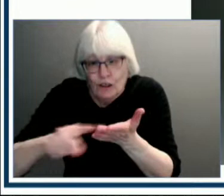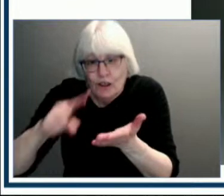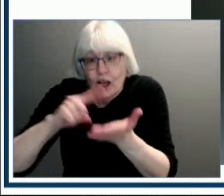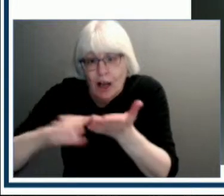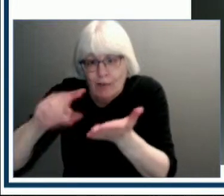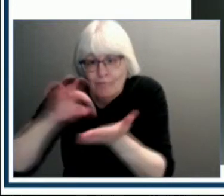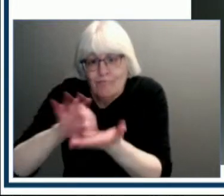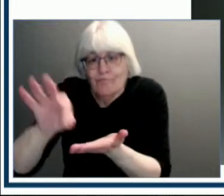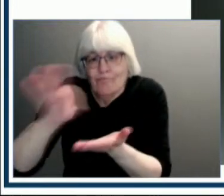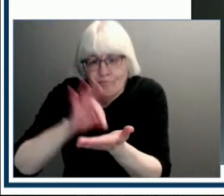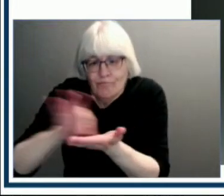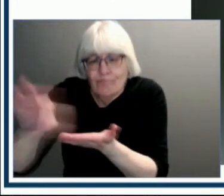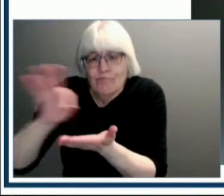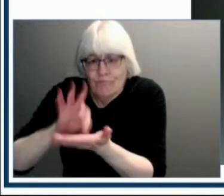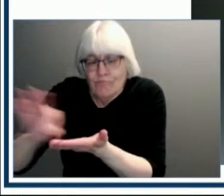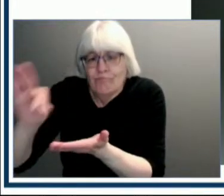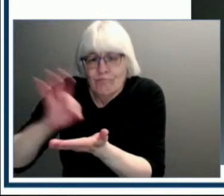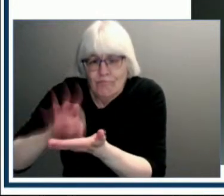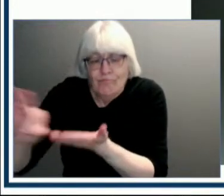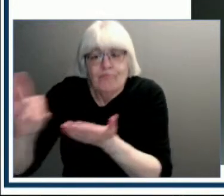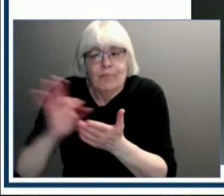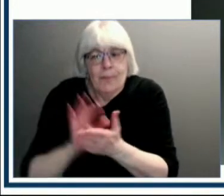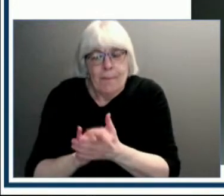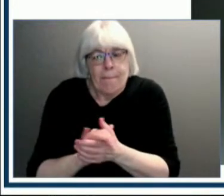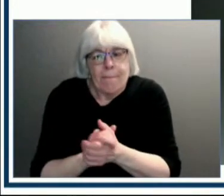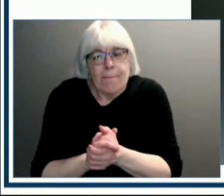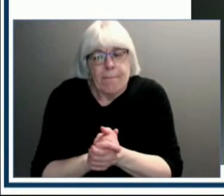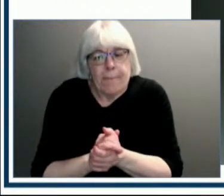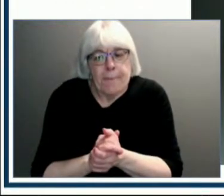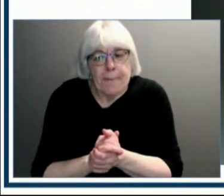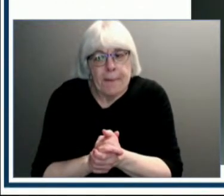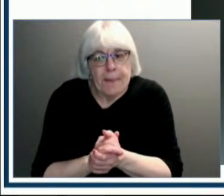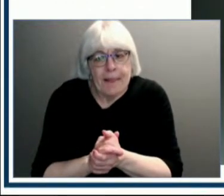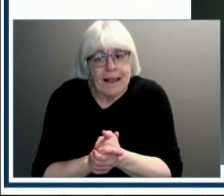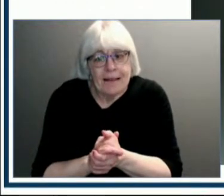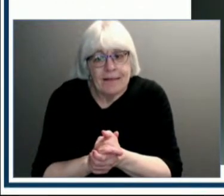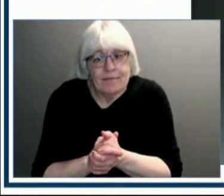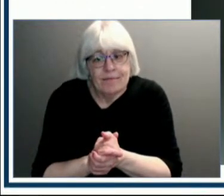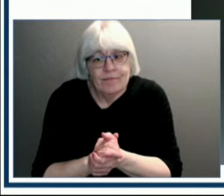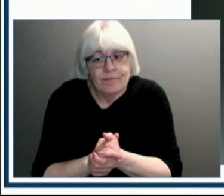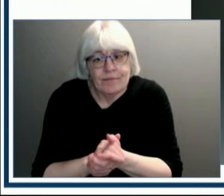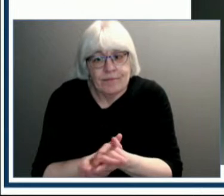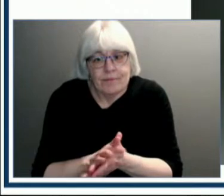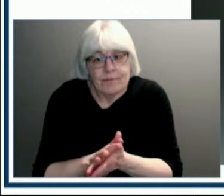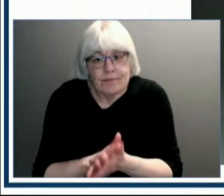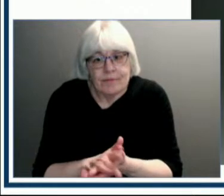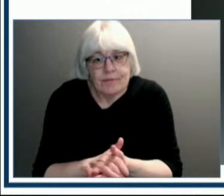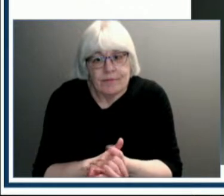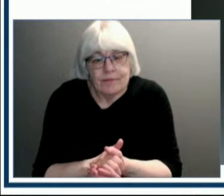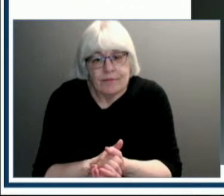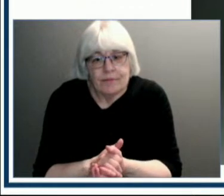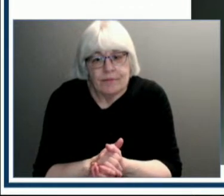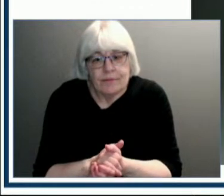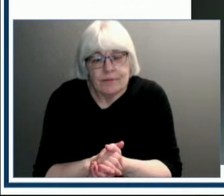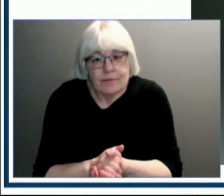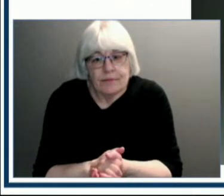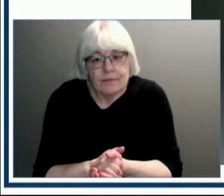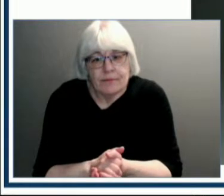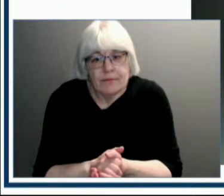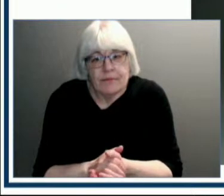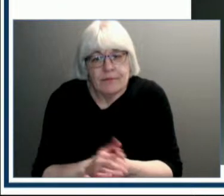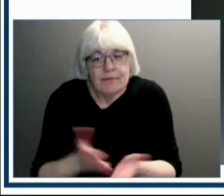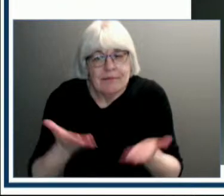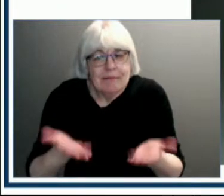As I said, we're looking at as your question the other day on Monday. We're still doing that